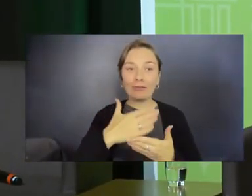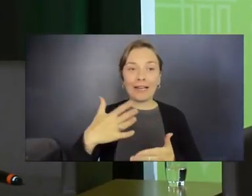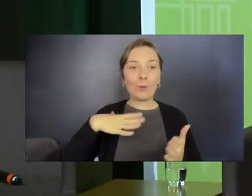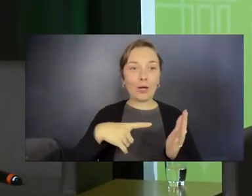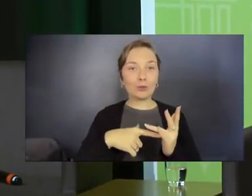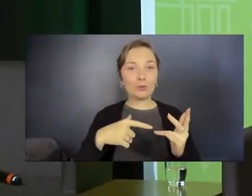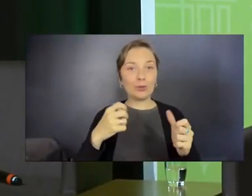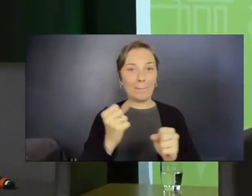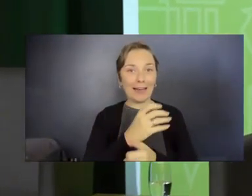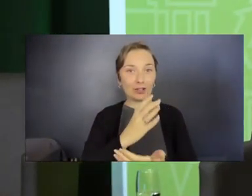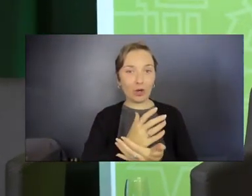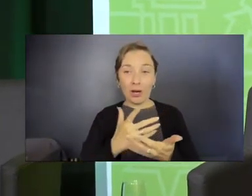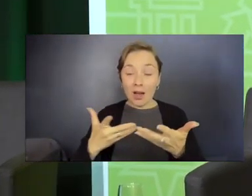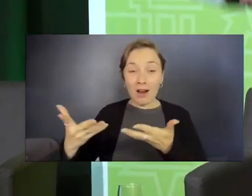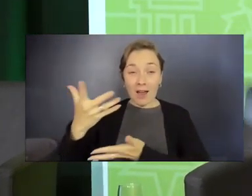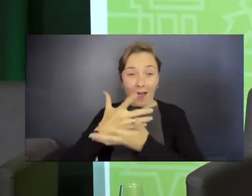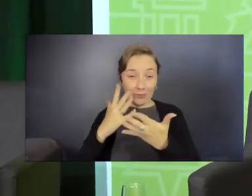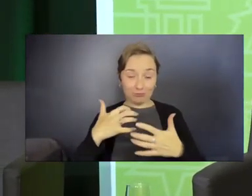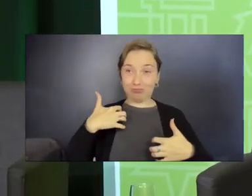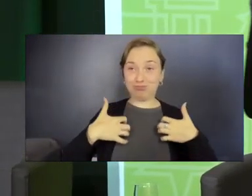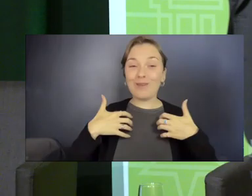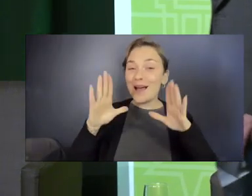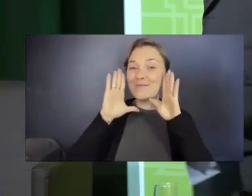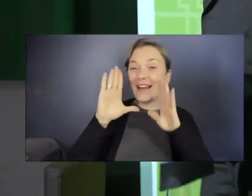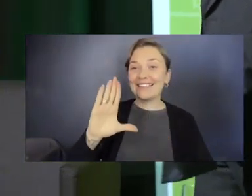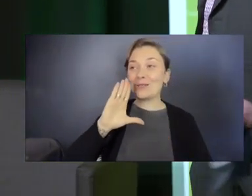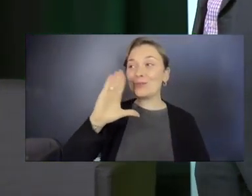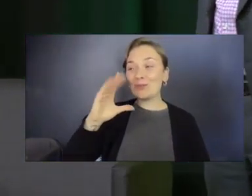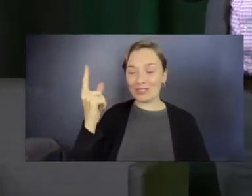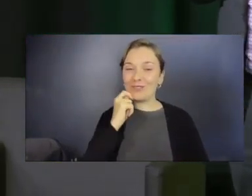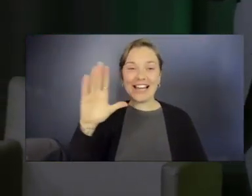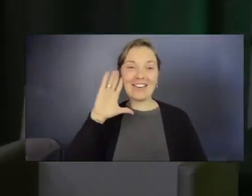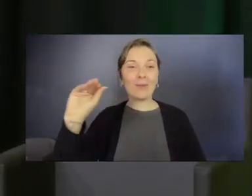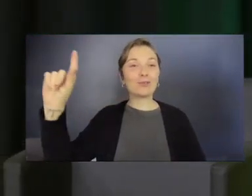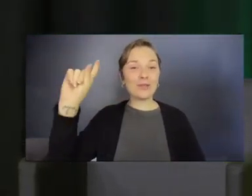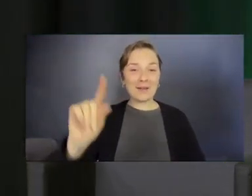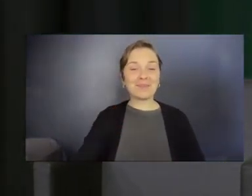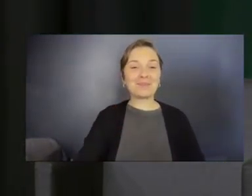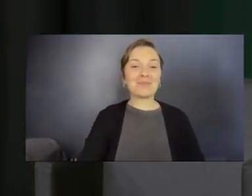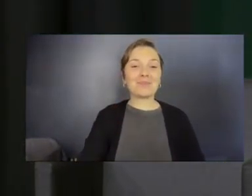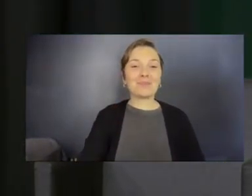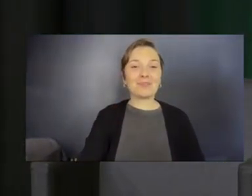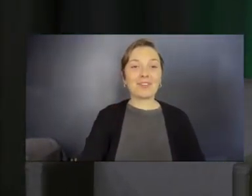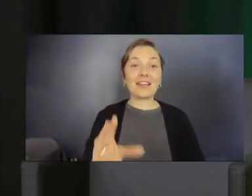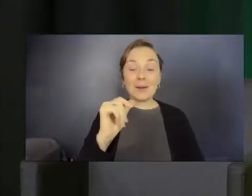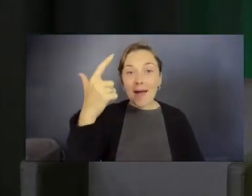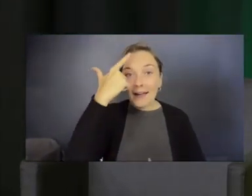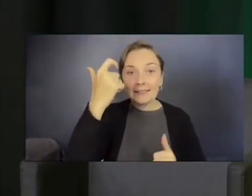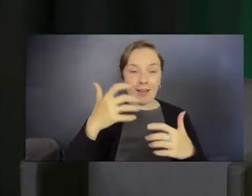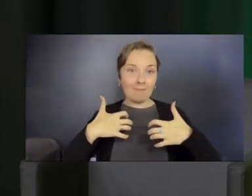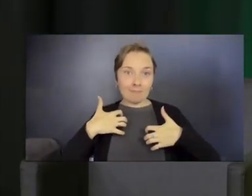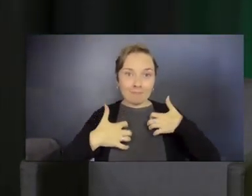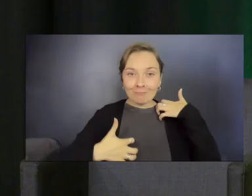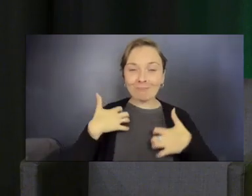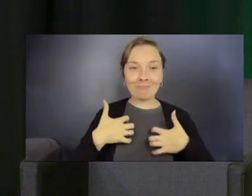conversation because it was so exciting. There's some amazing guests that you're going to hear from today, and some of the ideas and the enthusiasm and the traction